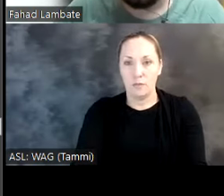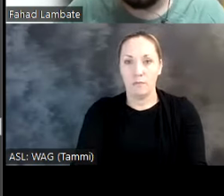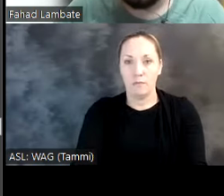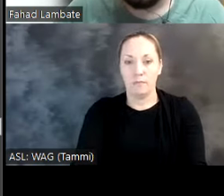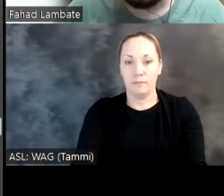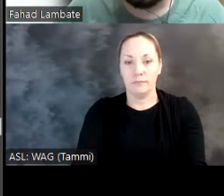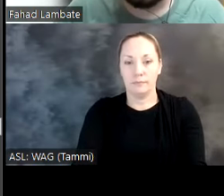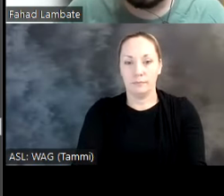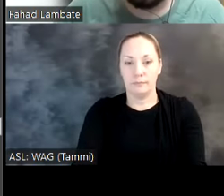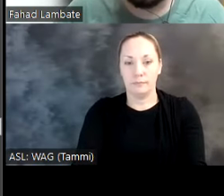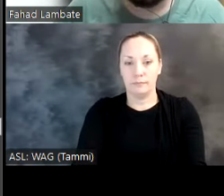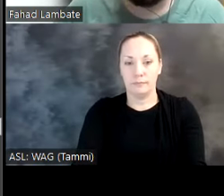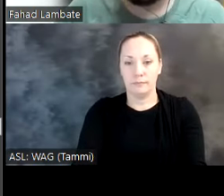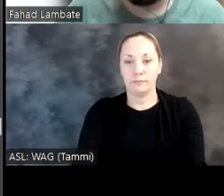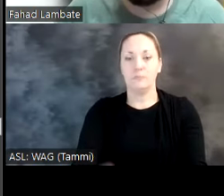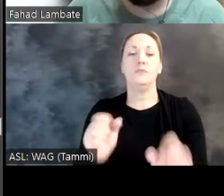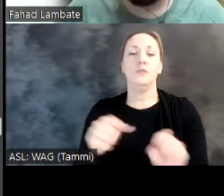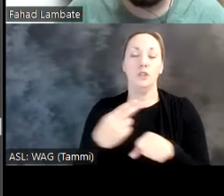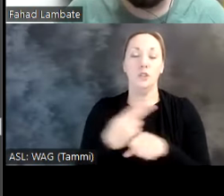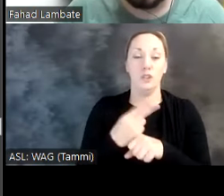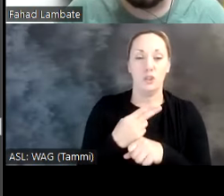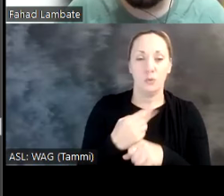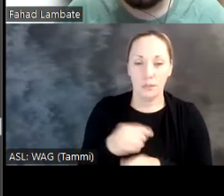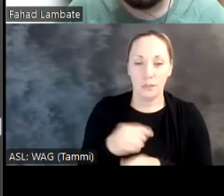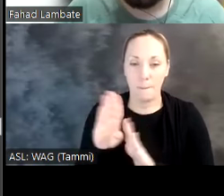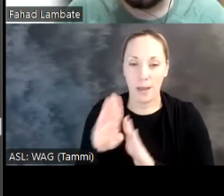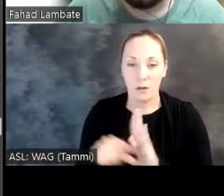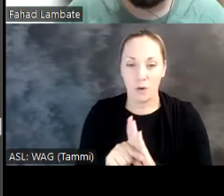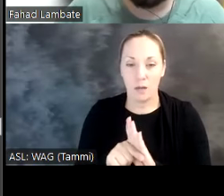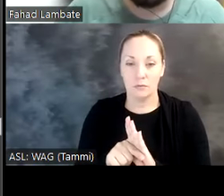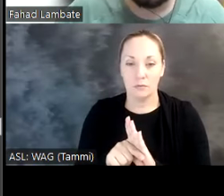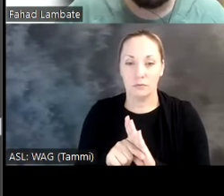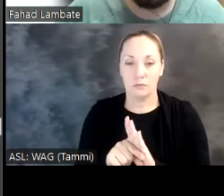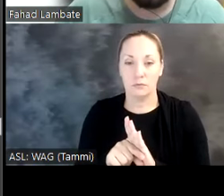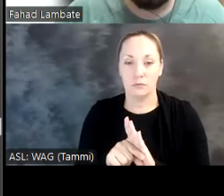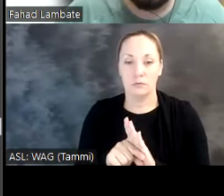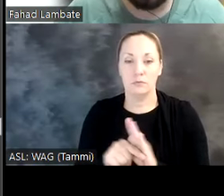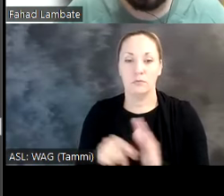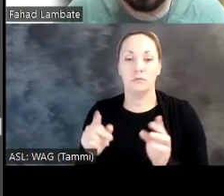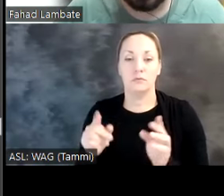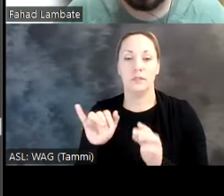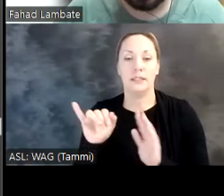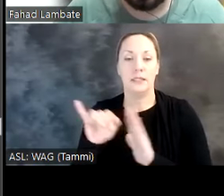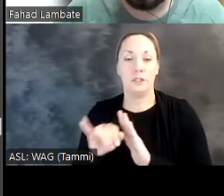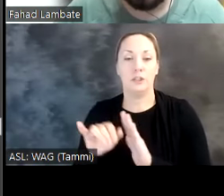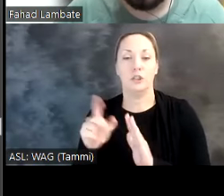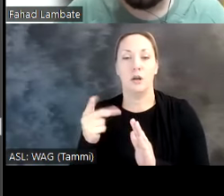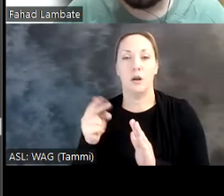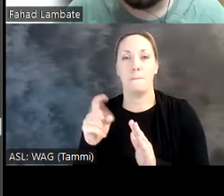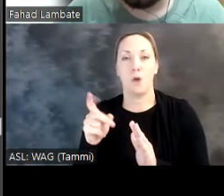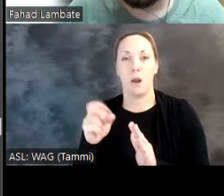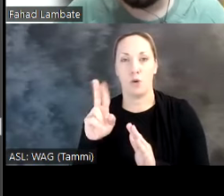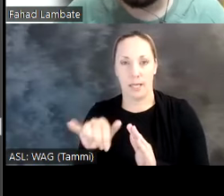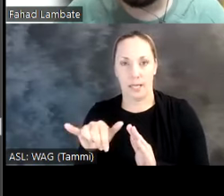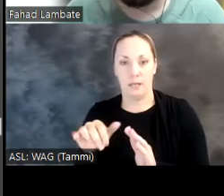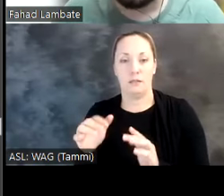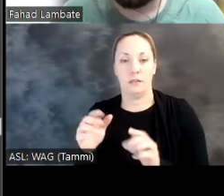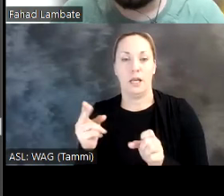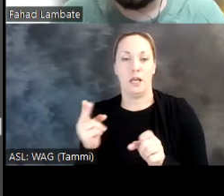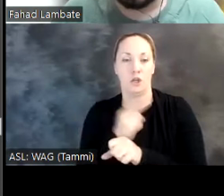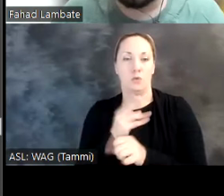and set the particular URL path over here wherein that particular image will be stored, which you will use for